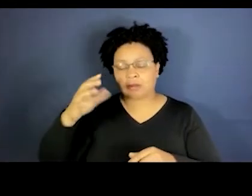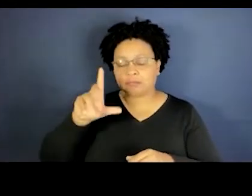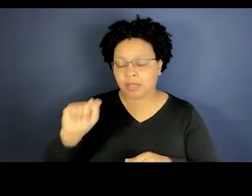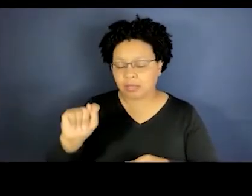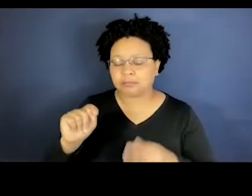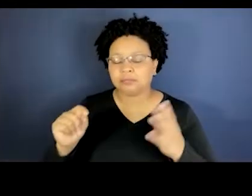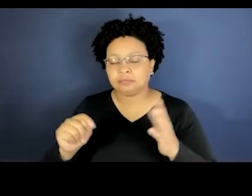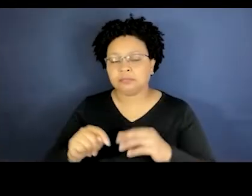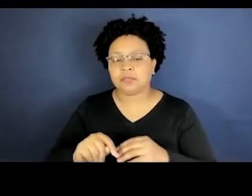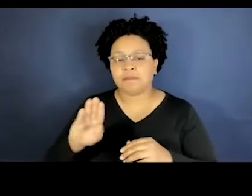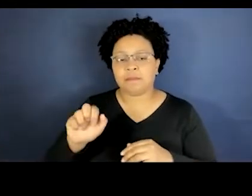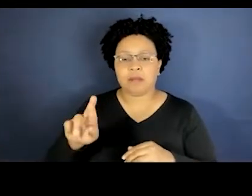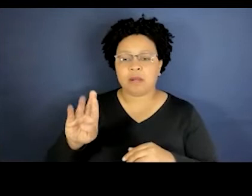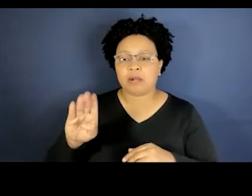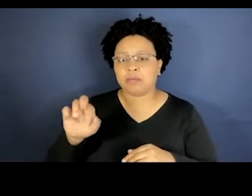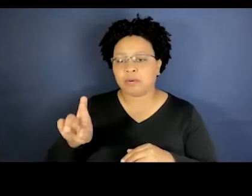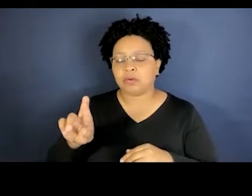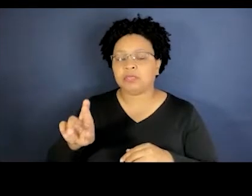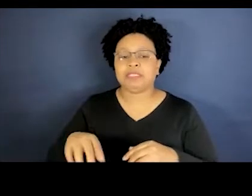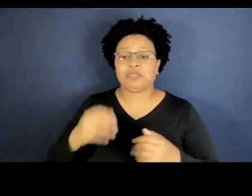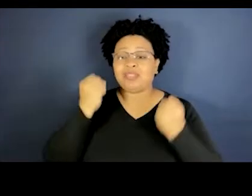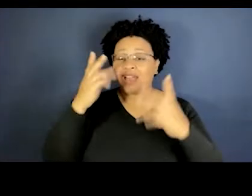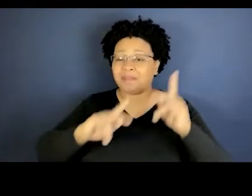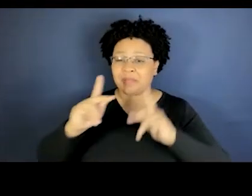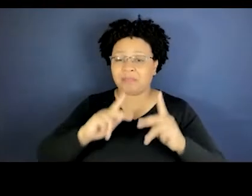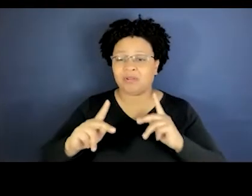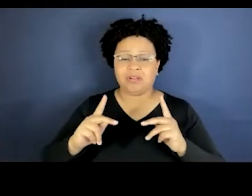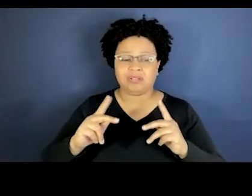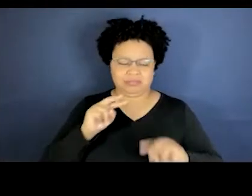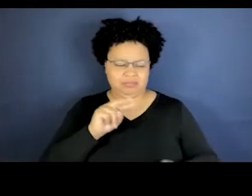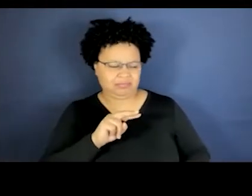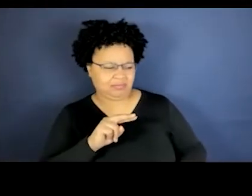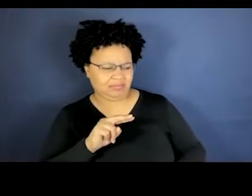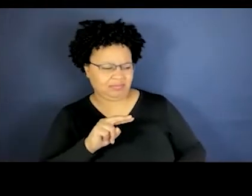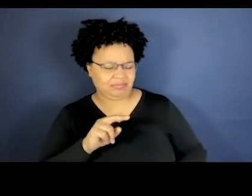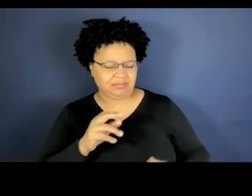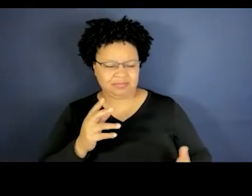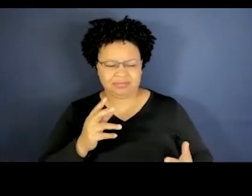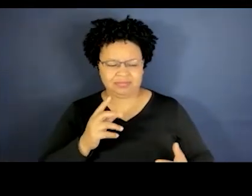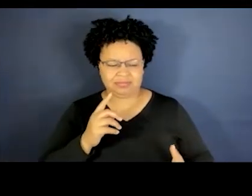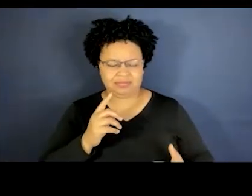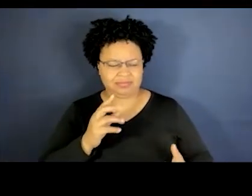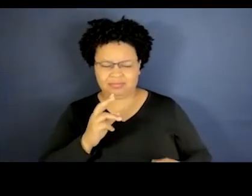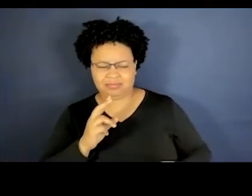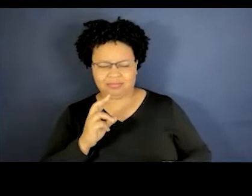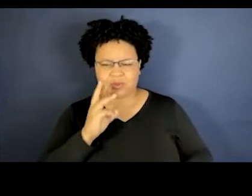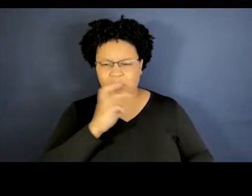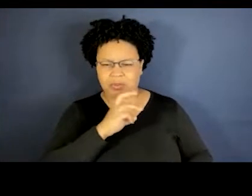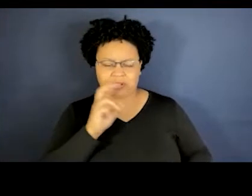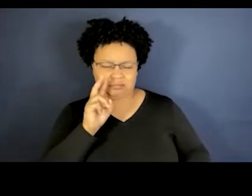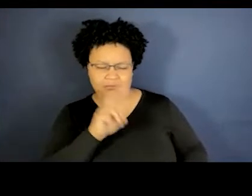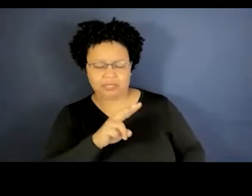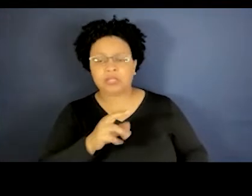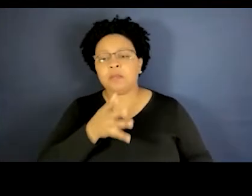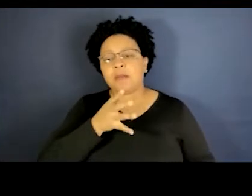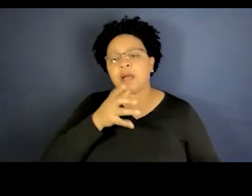and there's a lot of stares. So with that, this mother had to develop and own her own system that would work for her. Right.